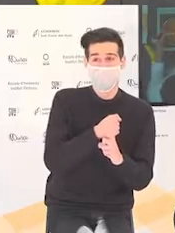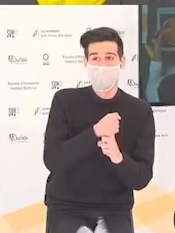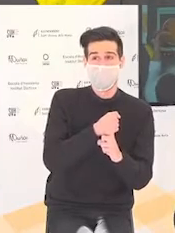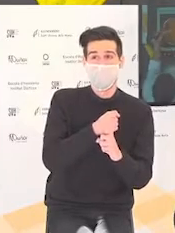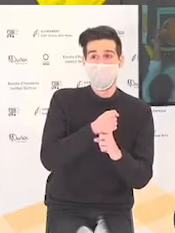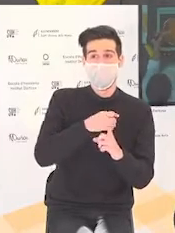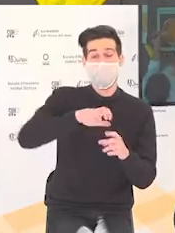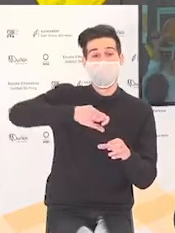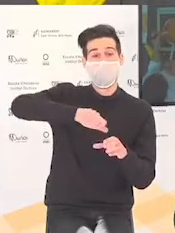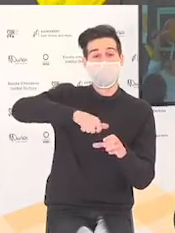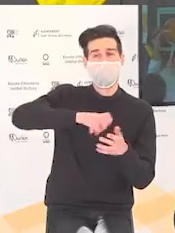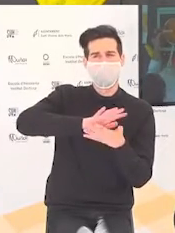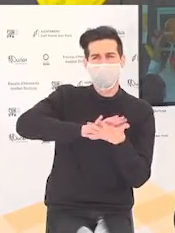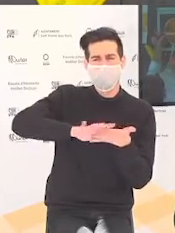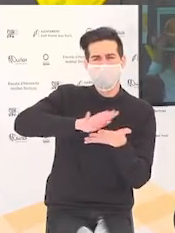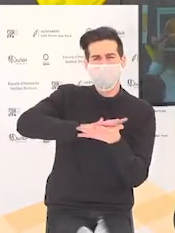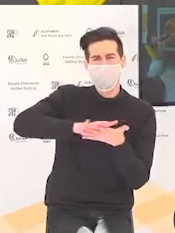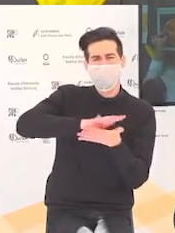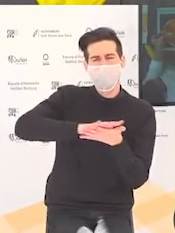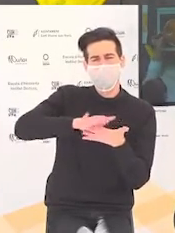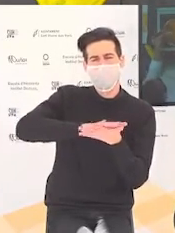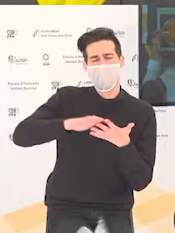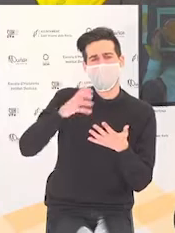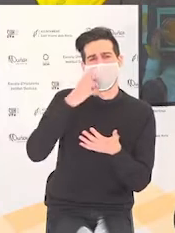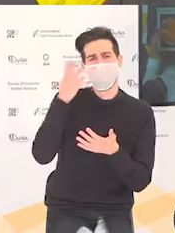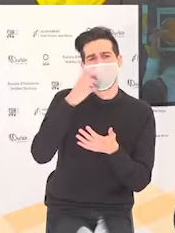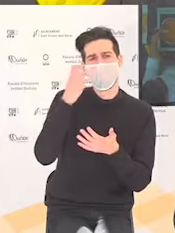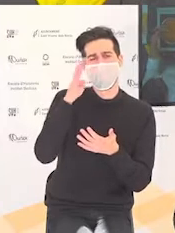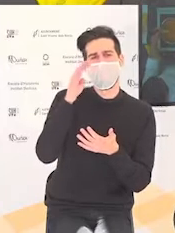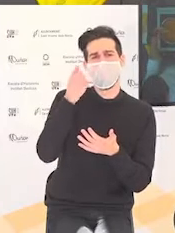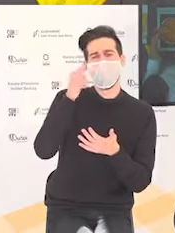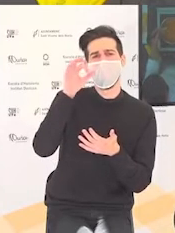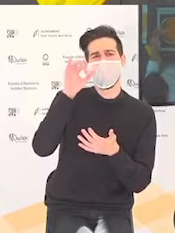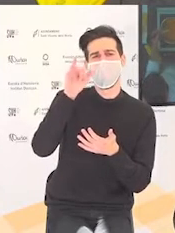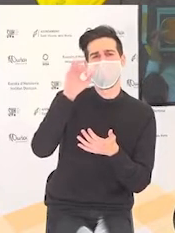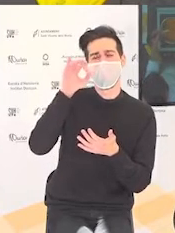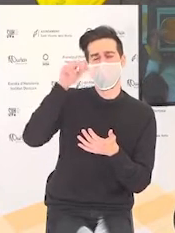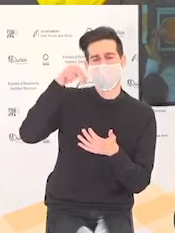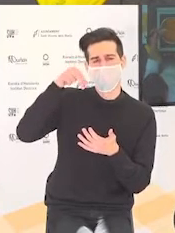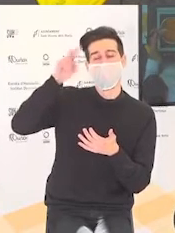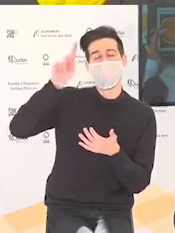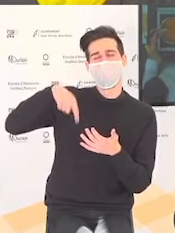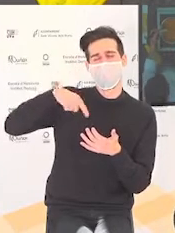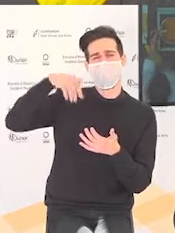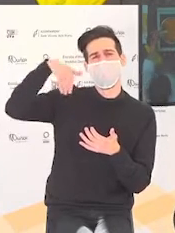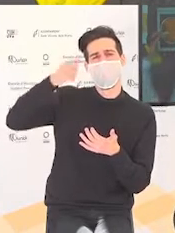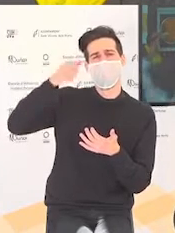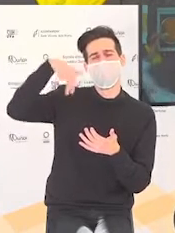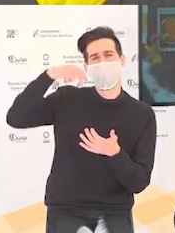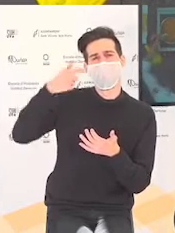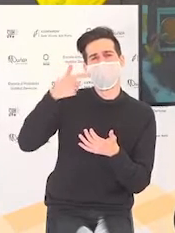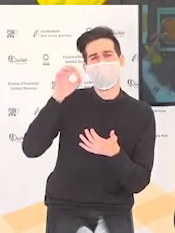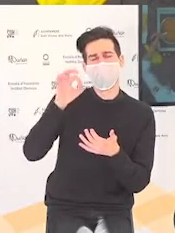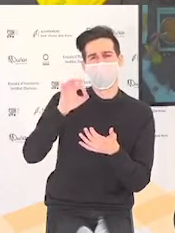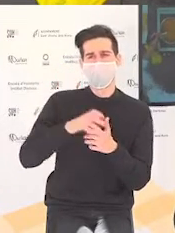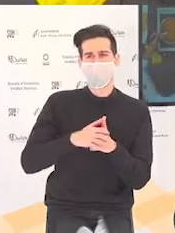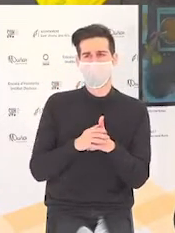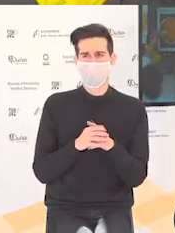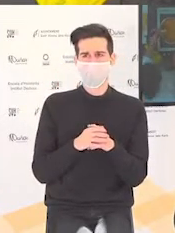pasión. Passion fruit and what else? Passion fruit and mango. Y mango. Fruta de la pasión y mango.